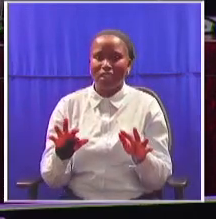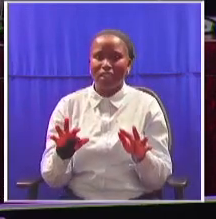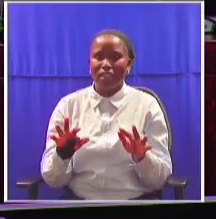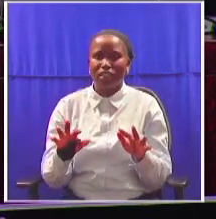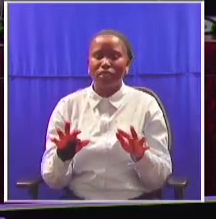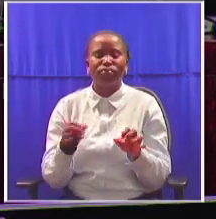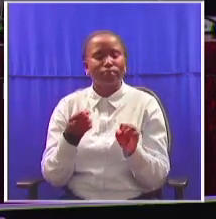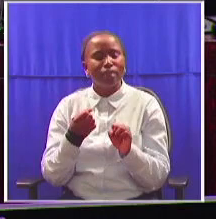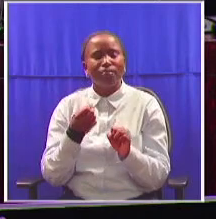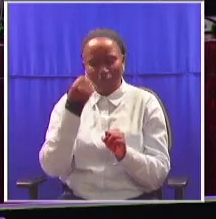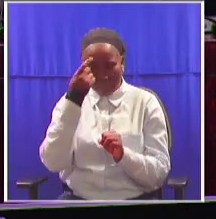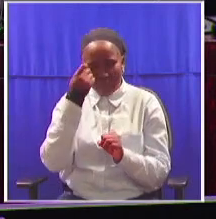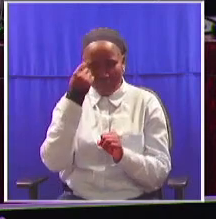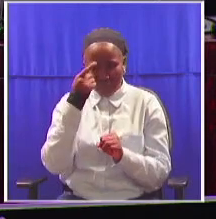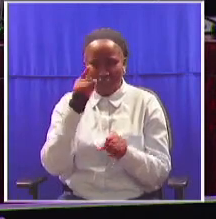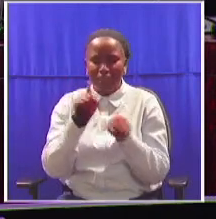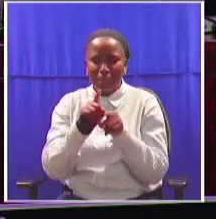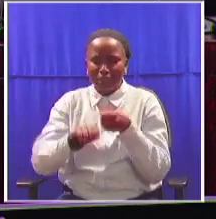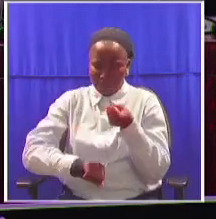support.